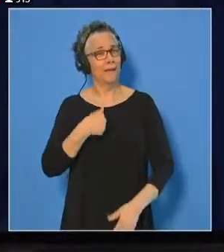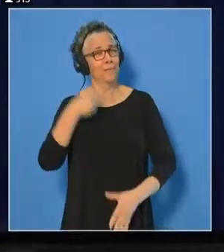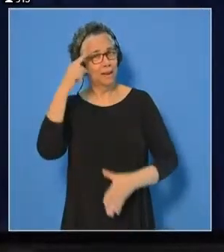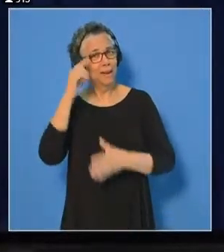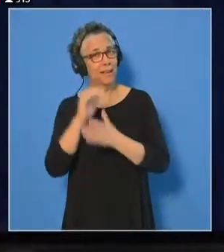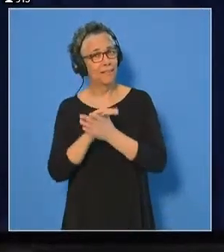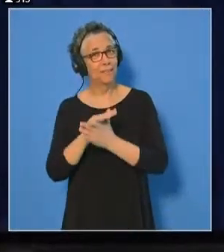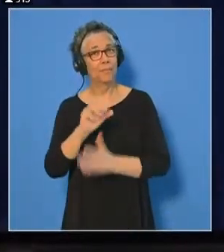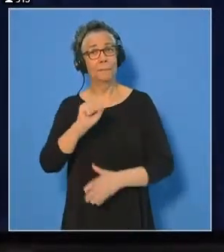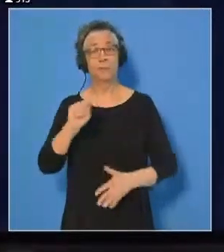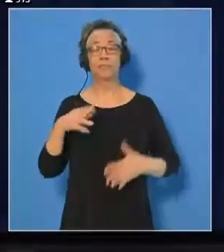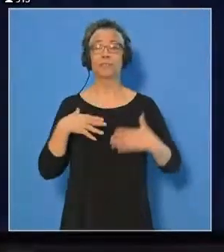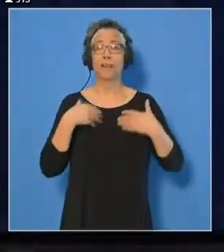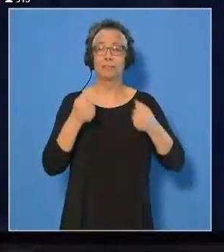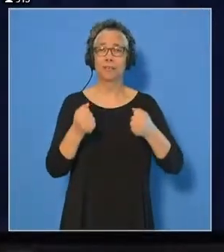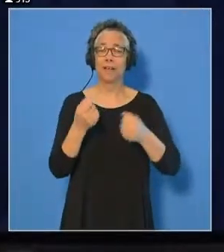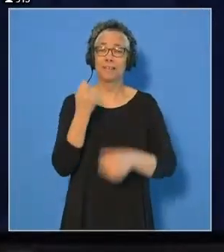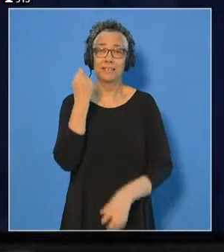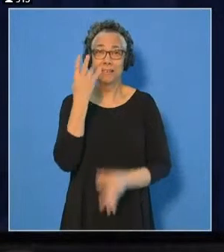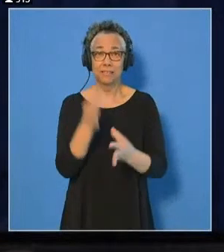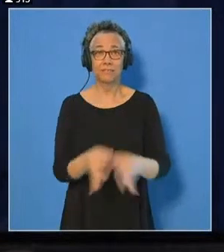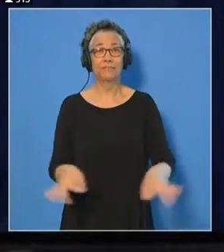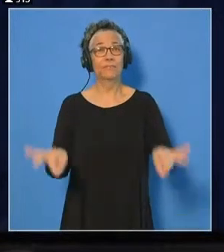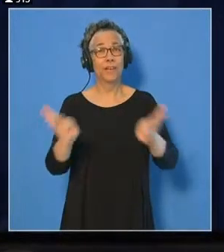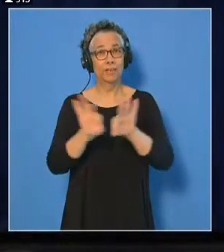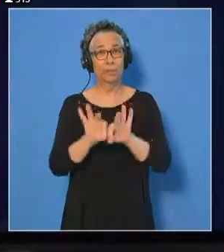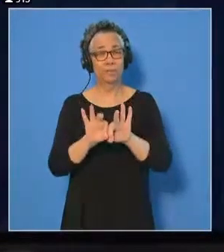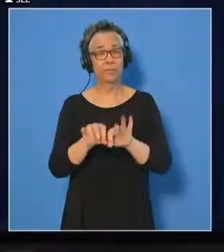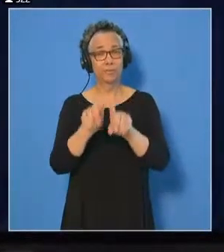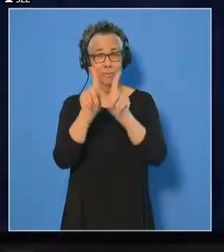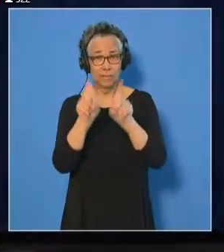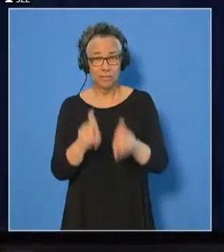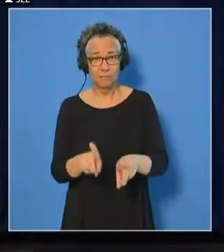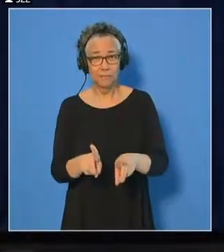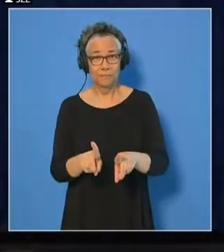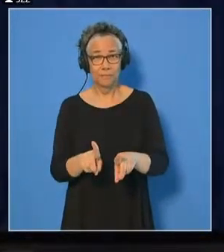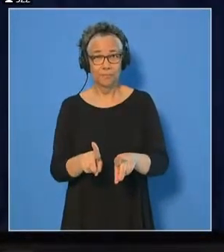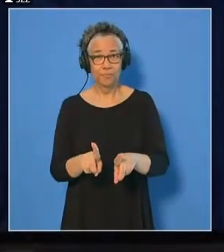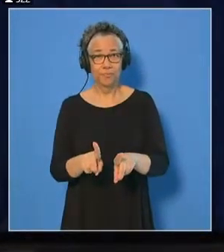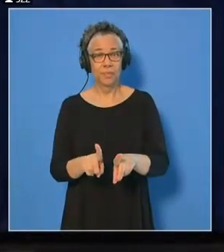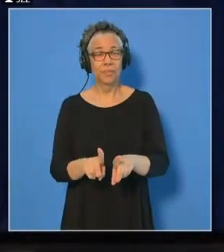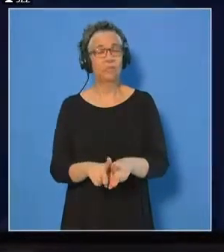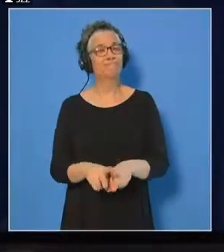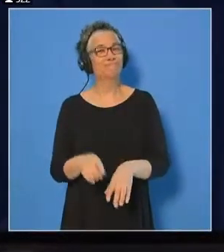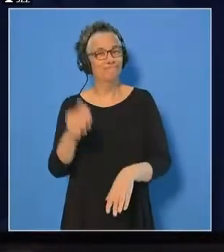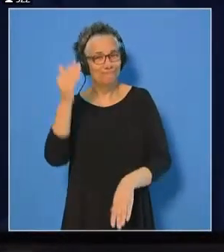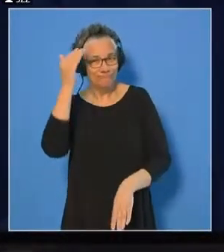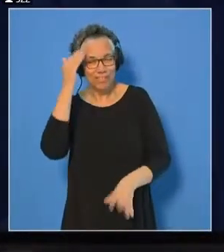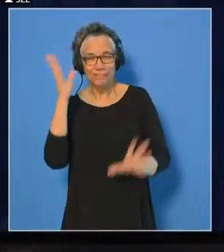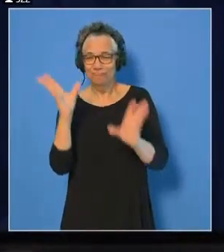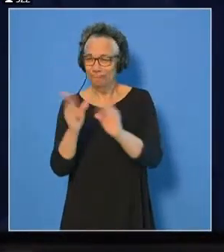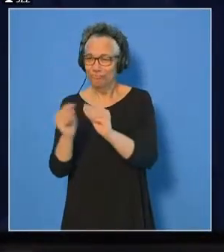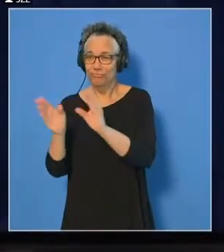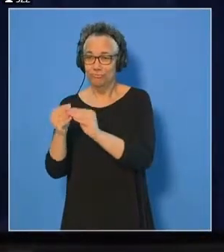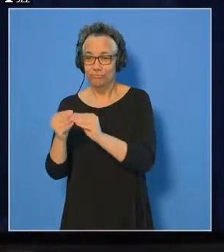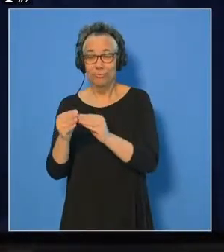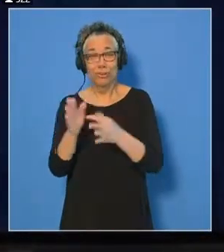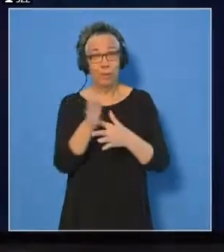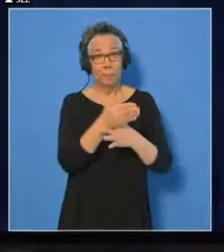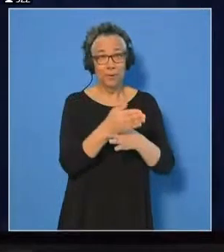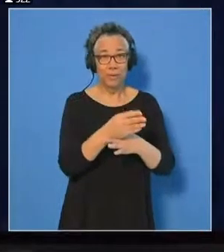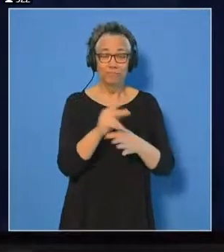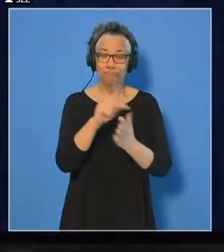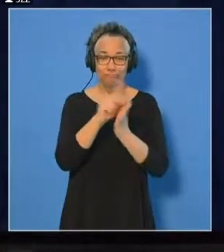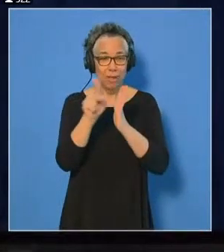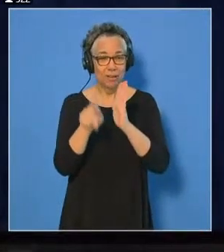Health sees the value and importance of testing, and so this meeting of the minds between policy and the administration